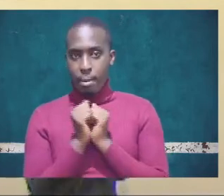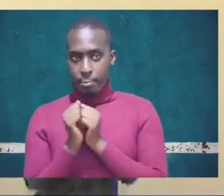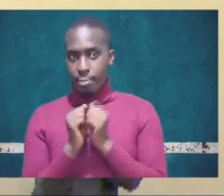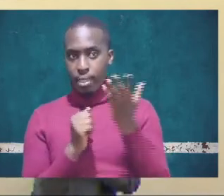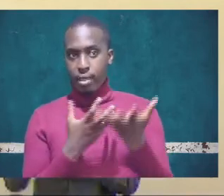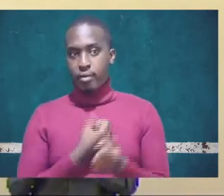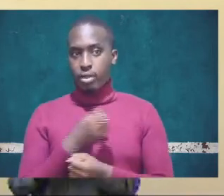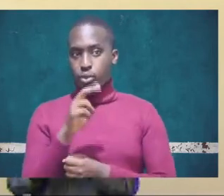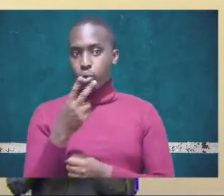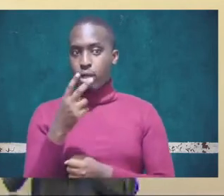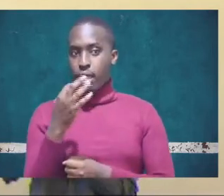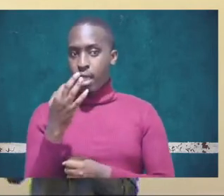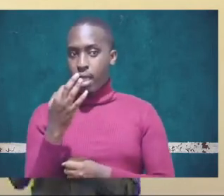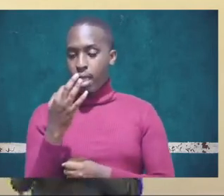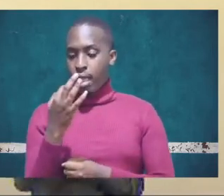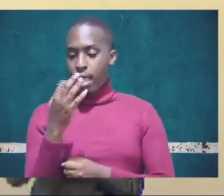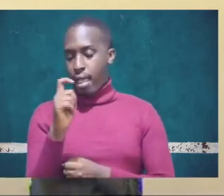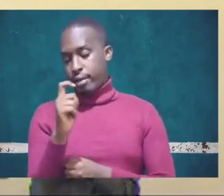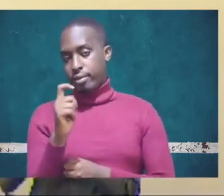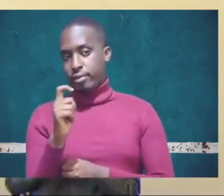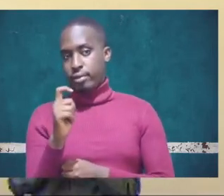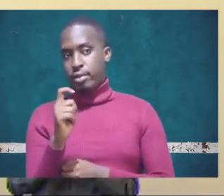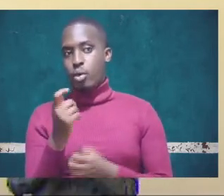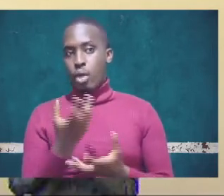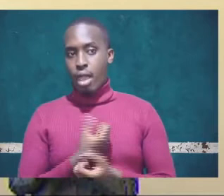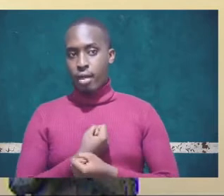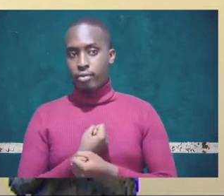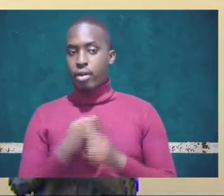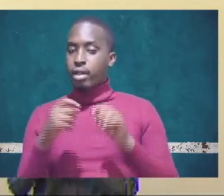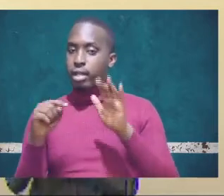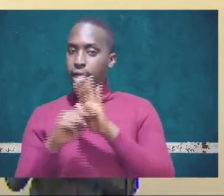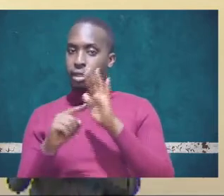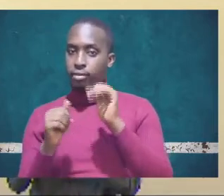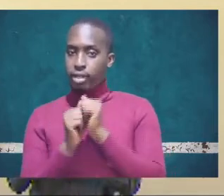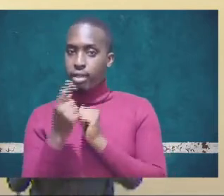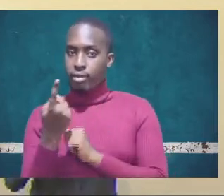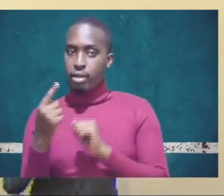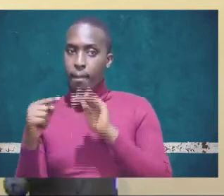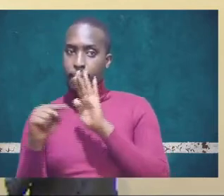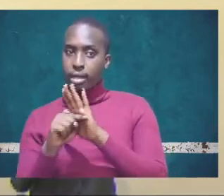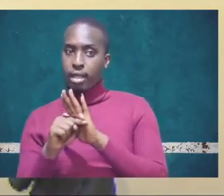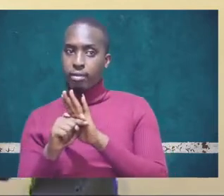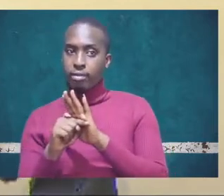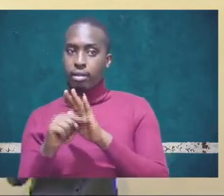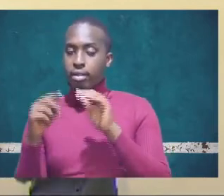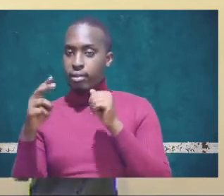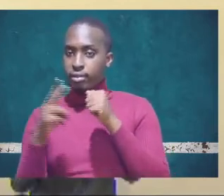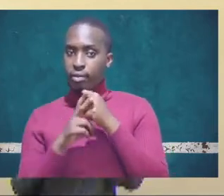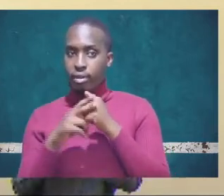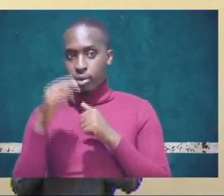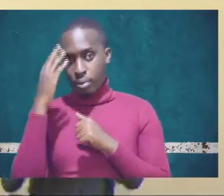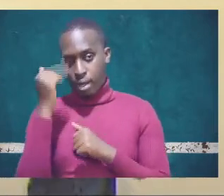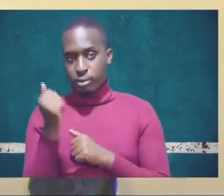Here we have 2x. What do we have? We have now negative 11 minus 7